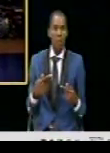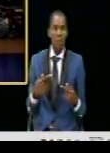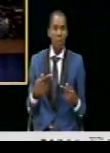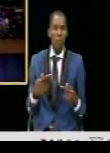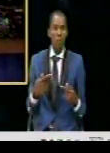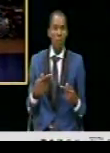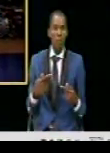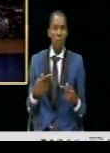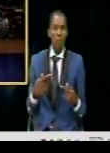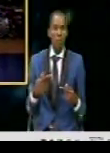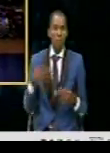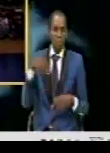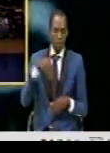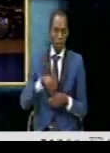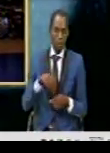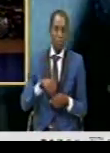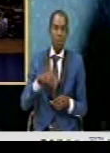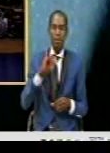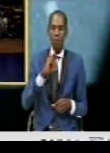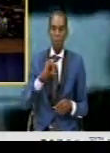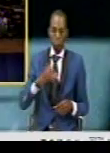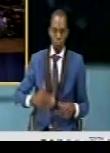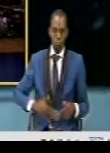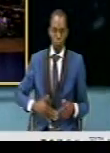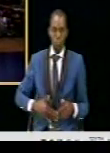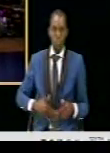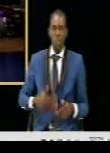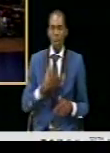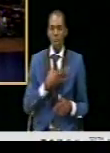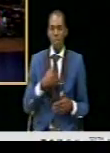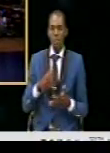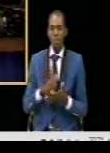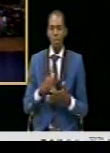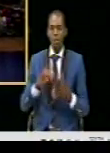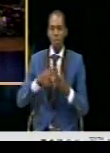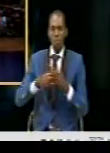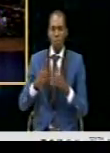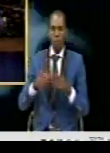I discovered that I have pain in my low